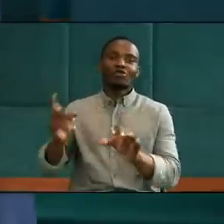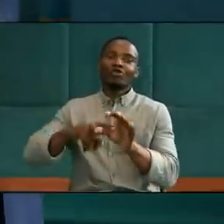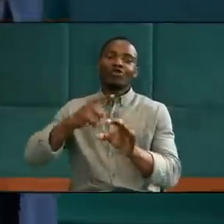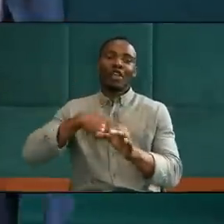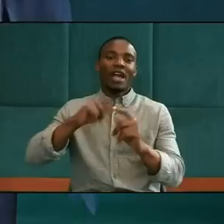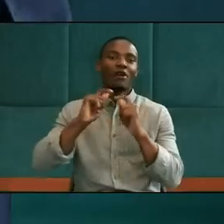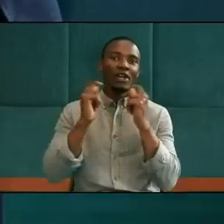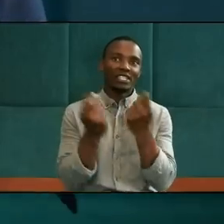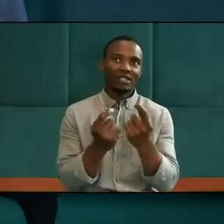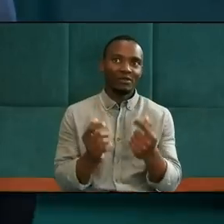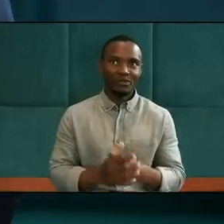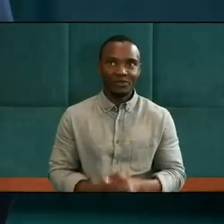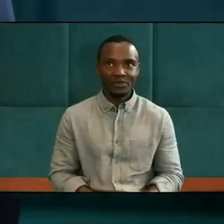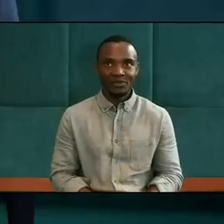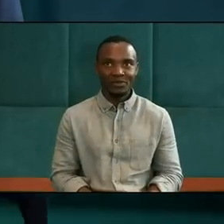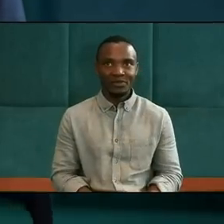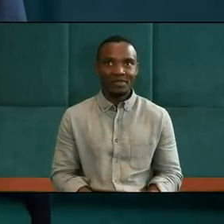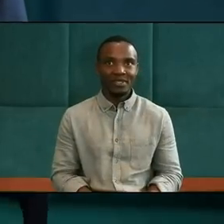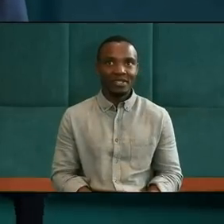So